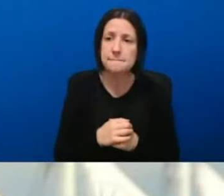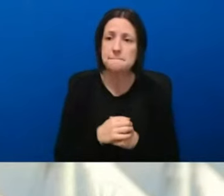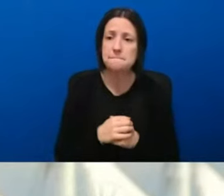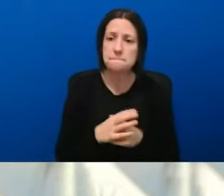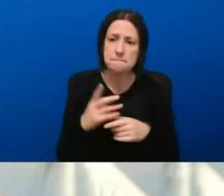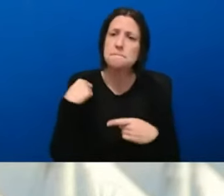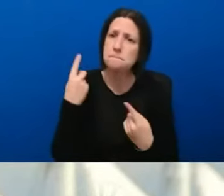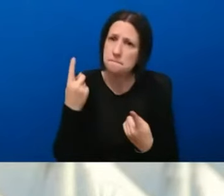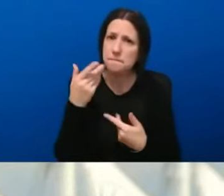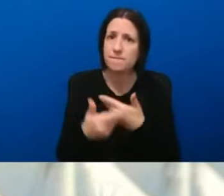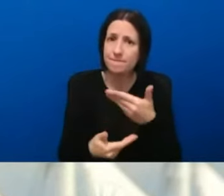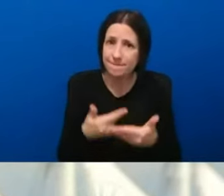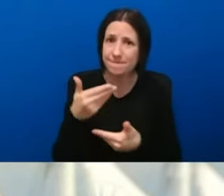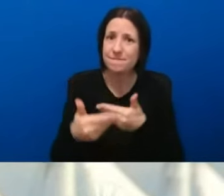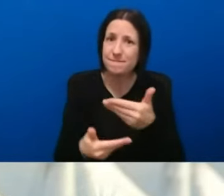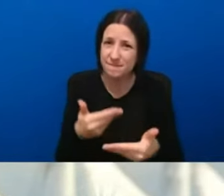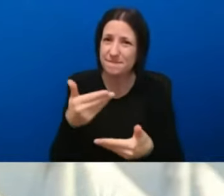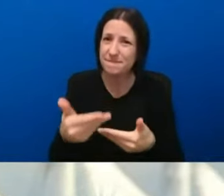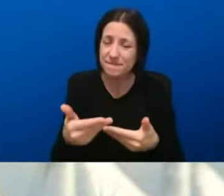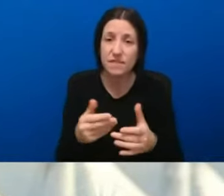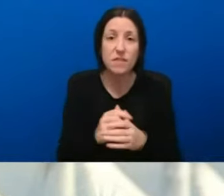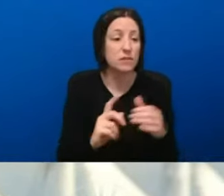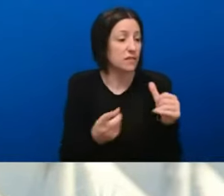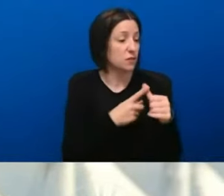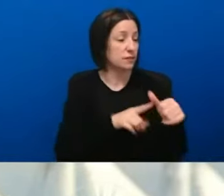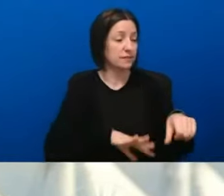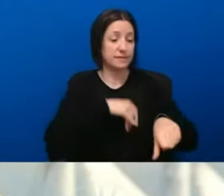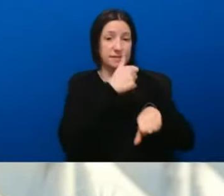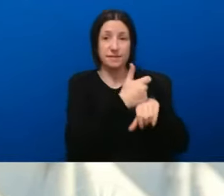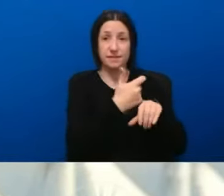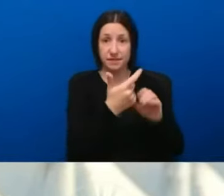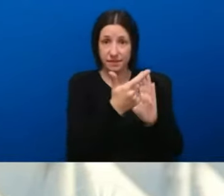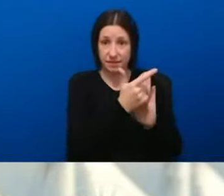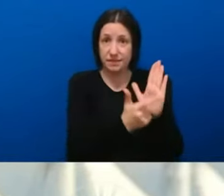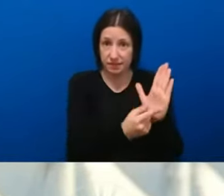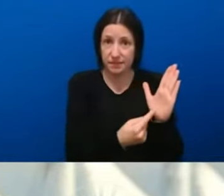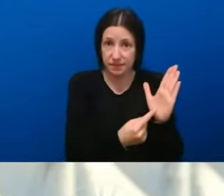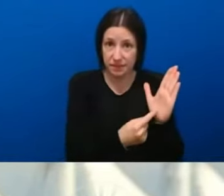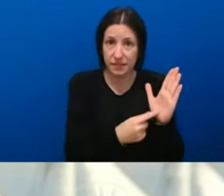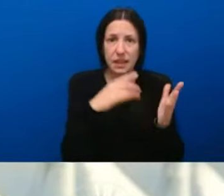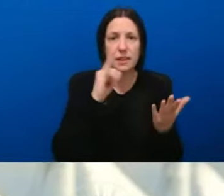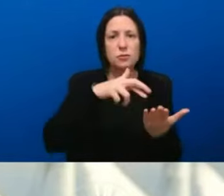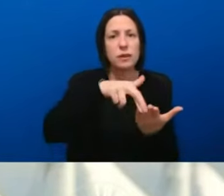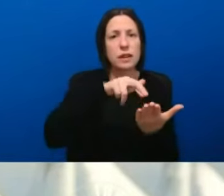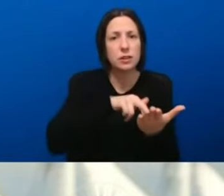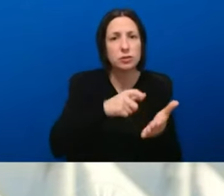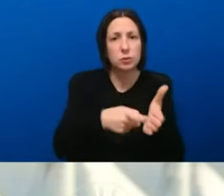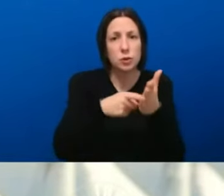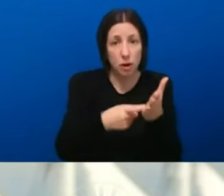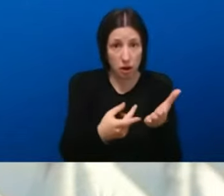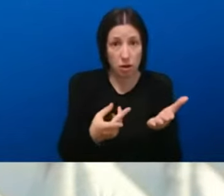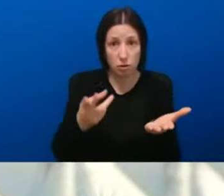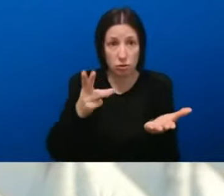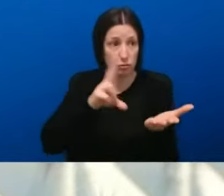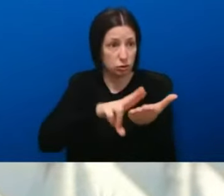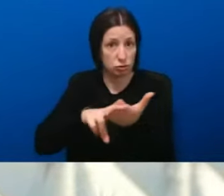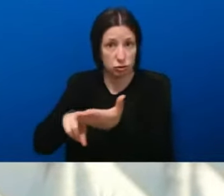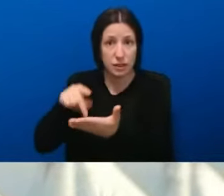It has been a work in progress. Initially, the regulation that required registration was